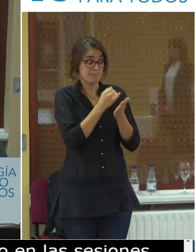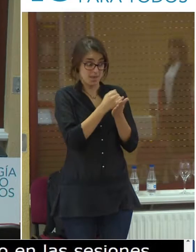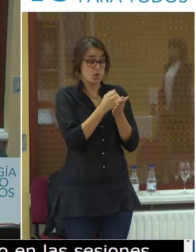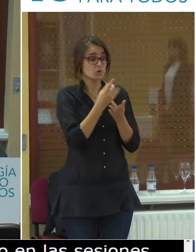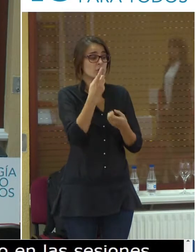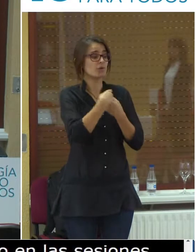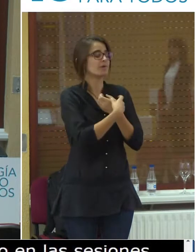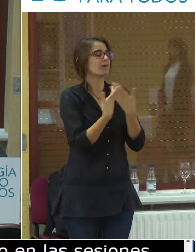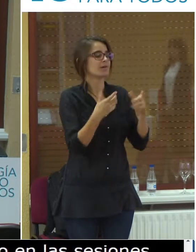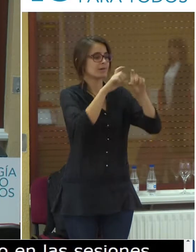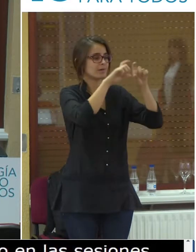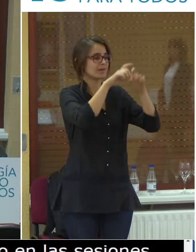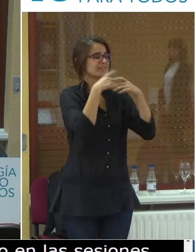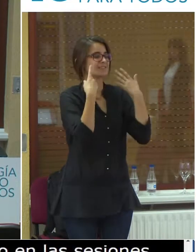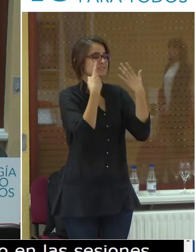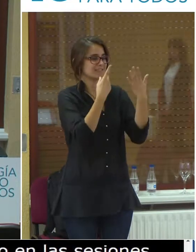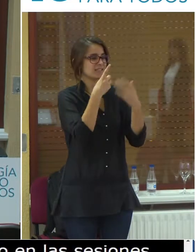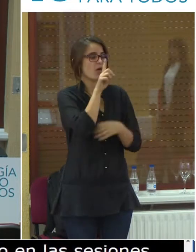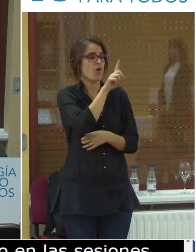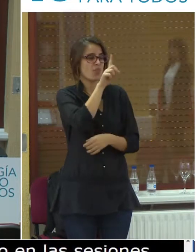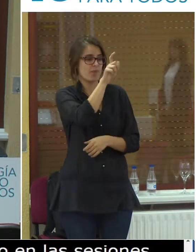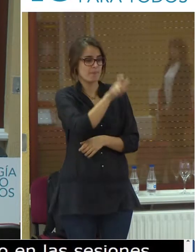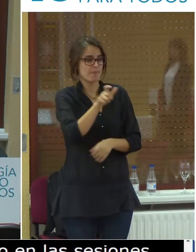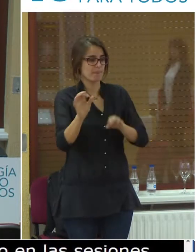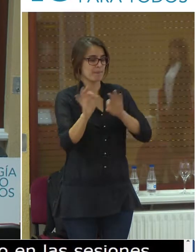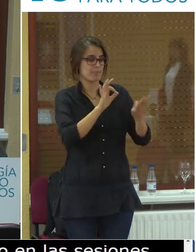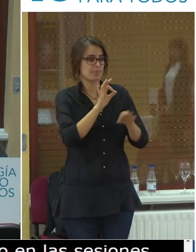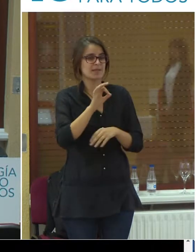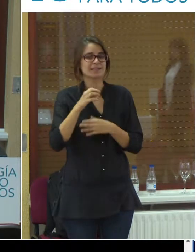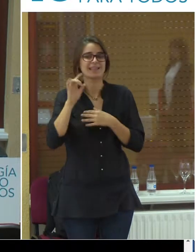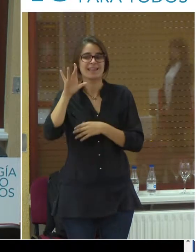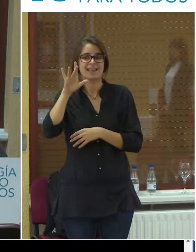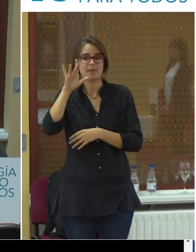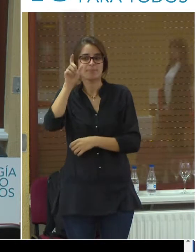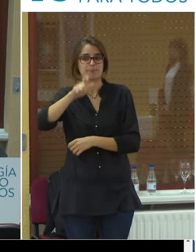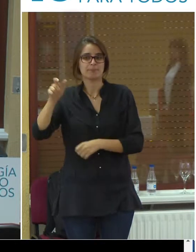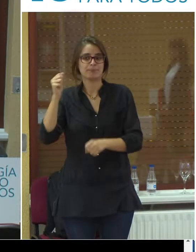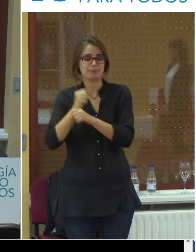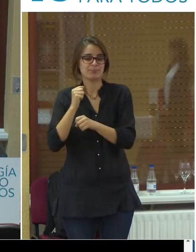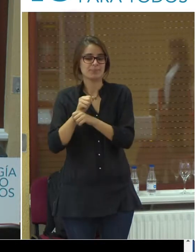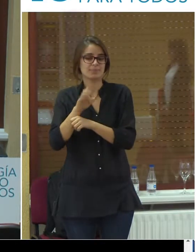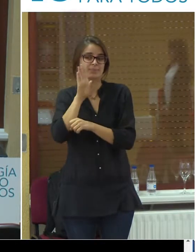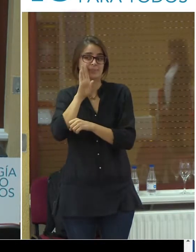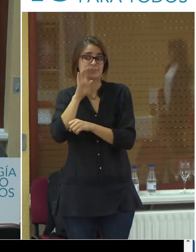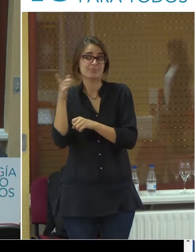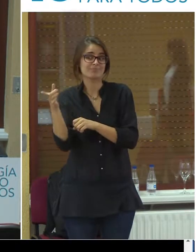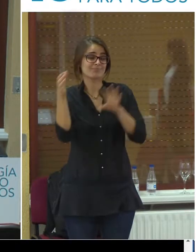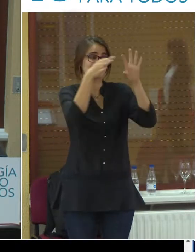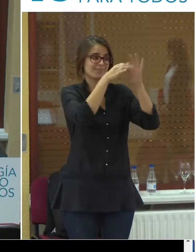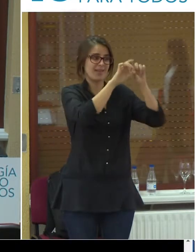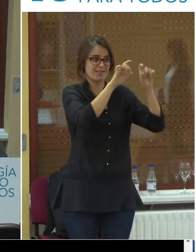entities participated in the project, 15 employees, 11 labor insertion